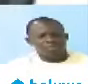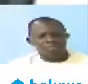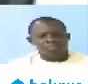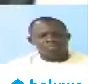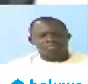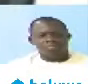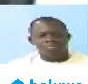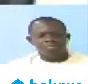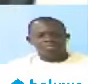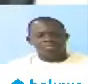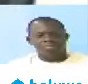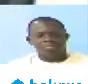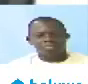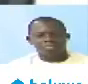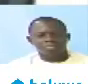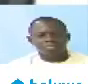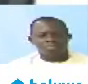ikaw ay ko.